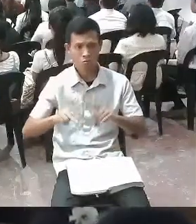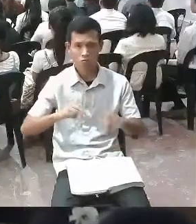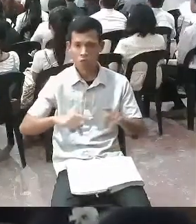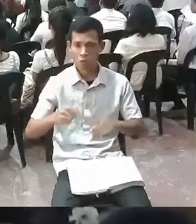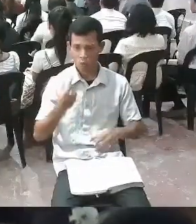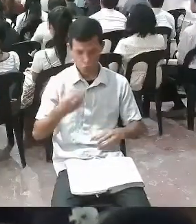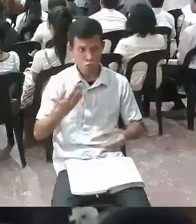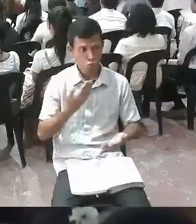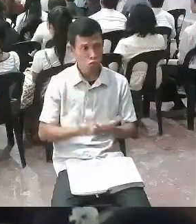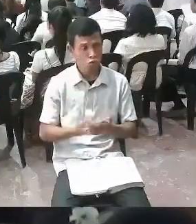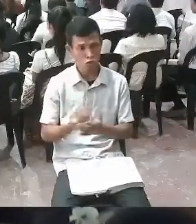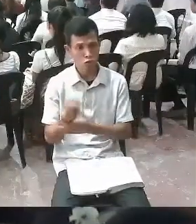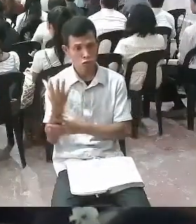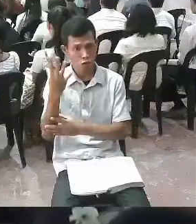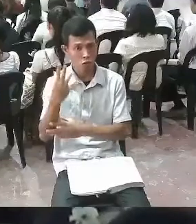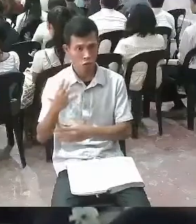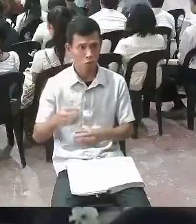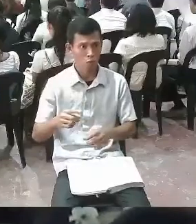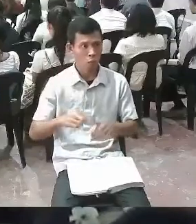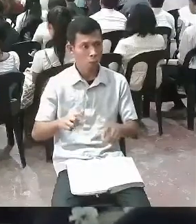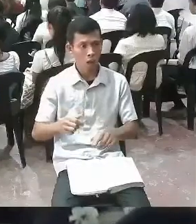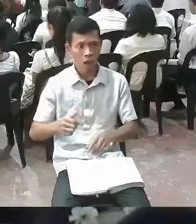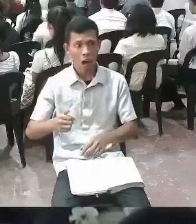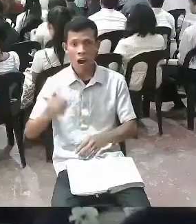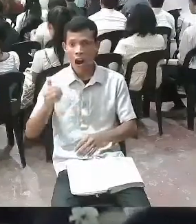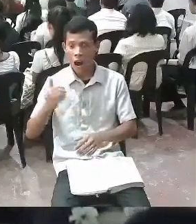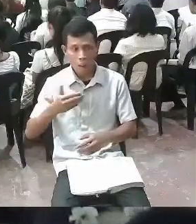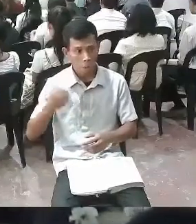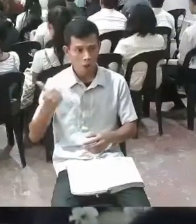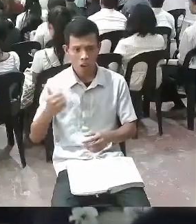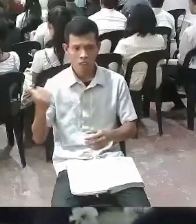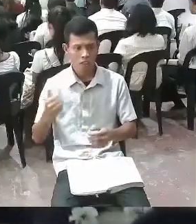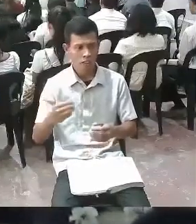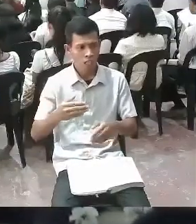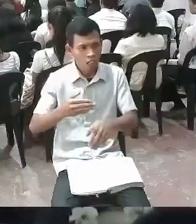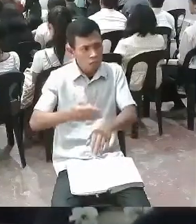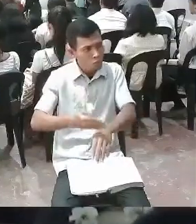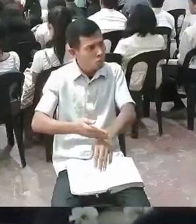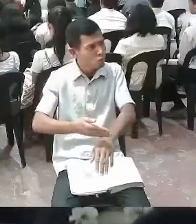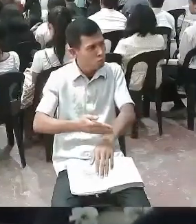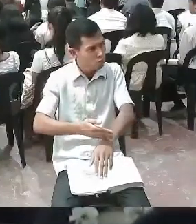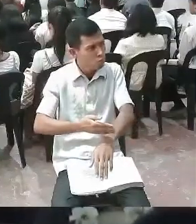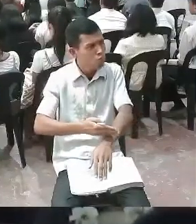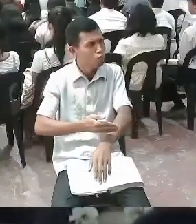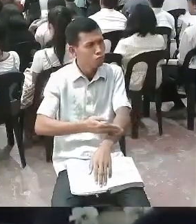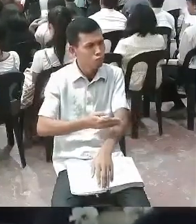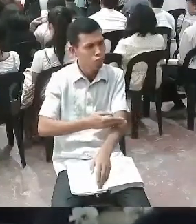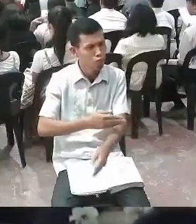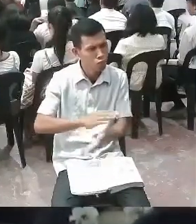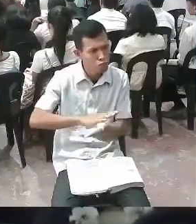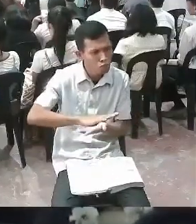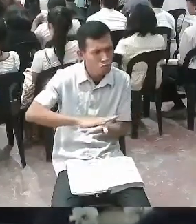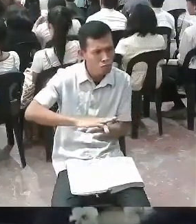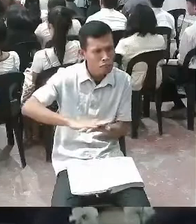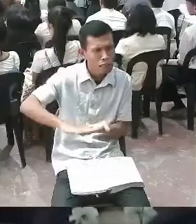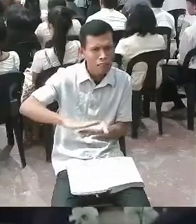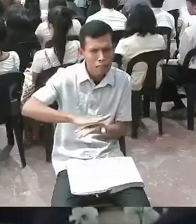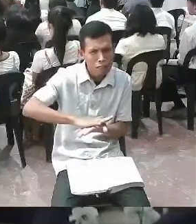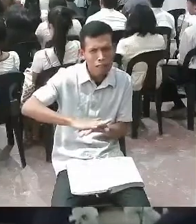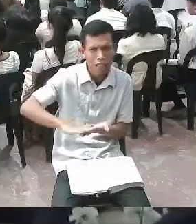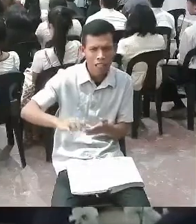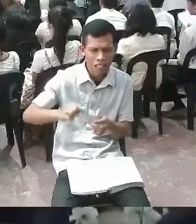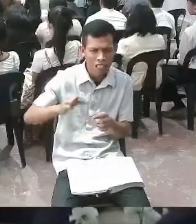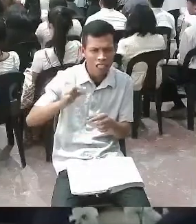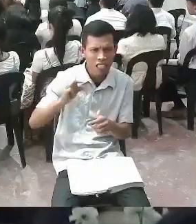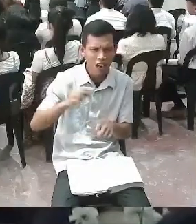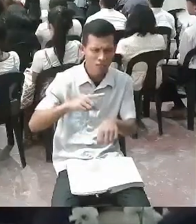it's a quick process. But for most of us, it's a process that takes time. From the end